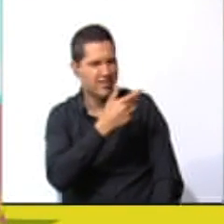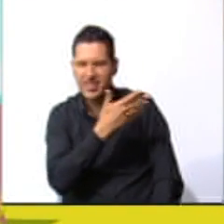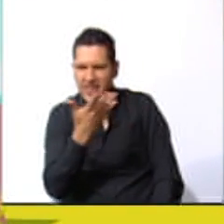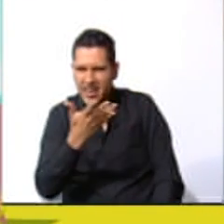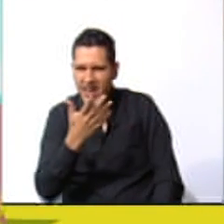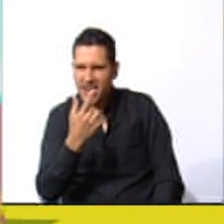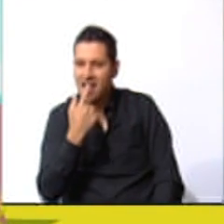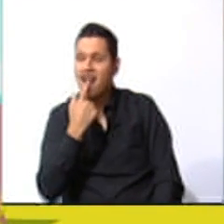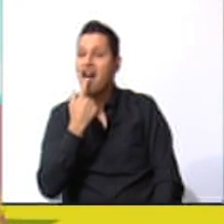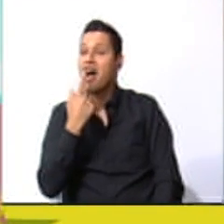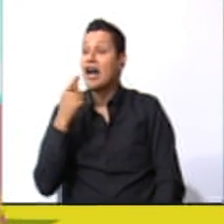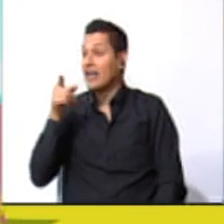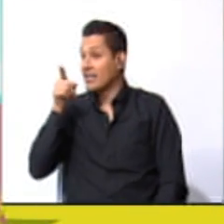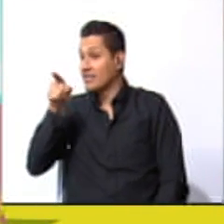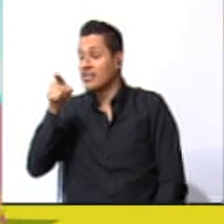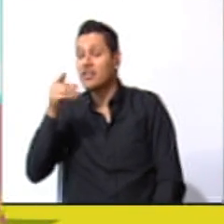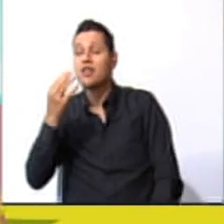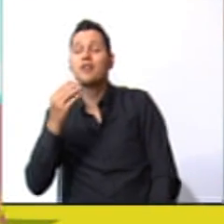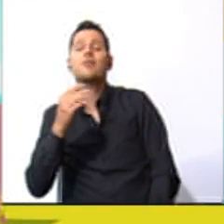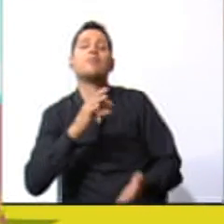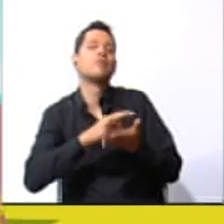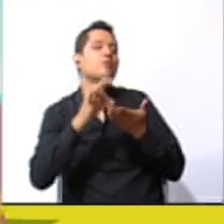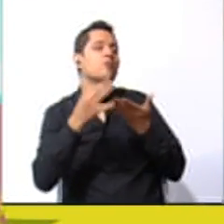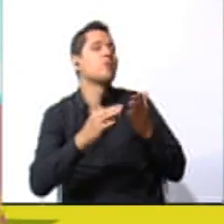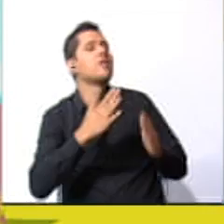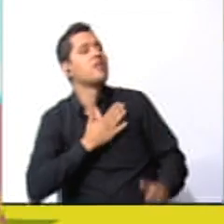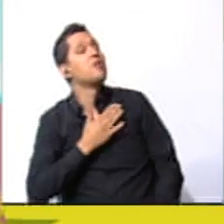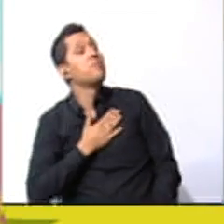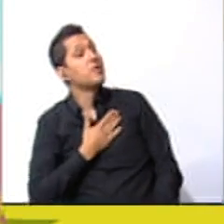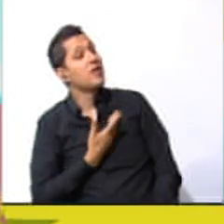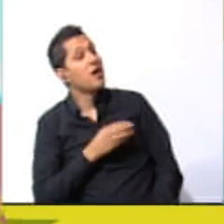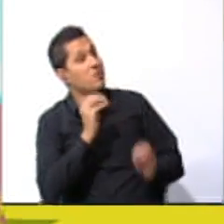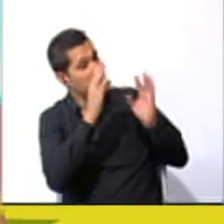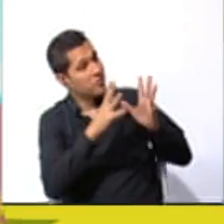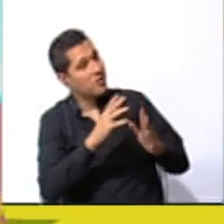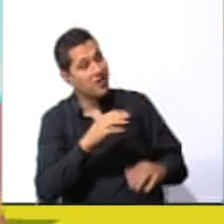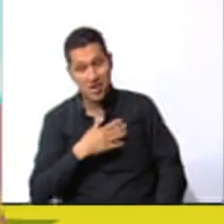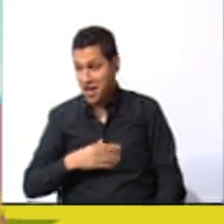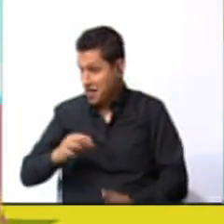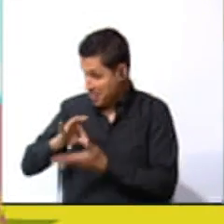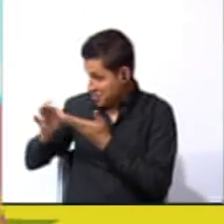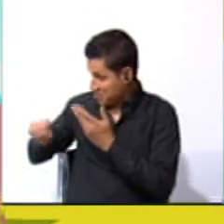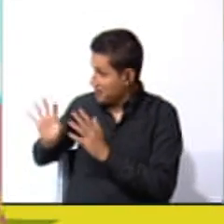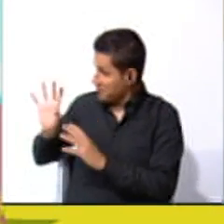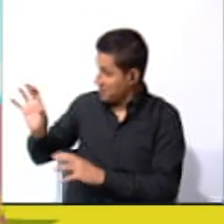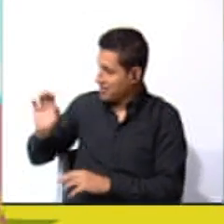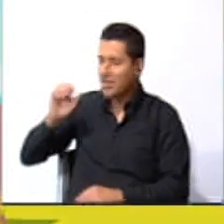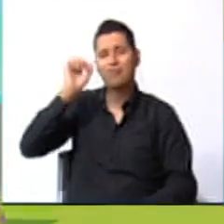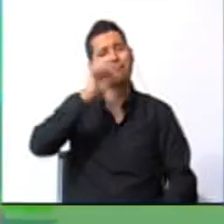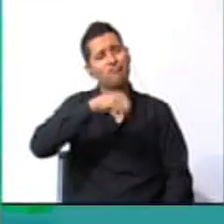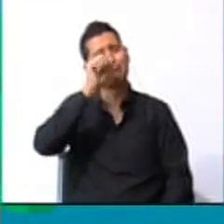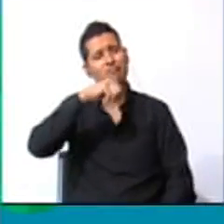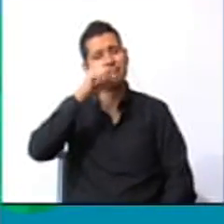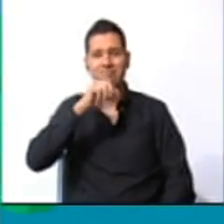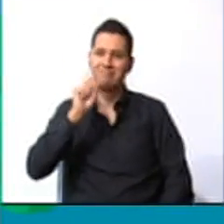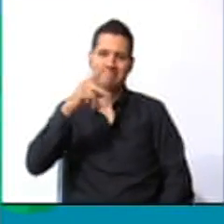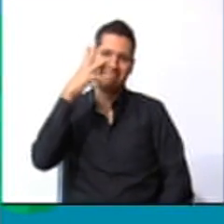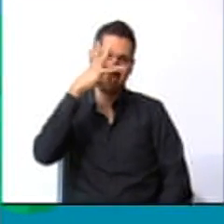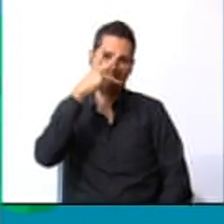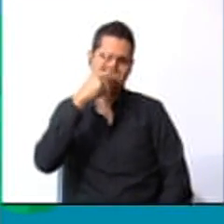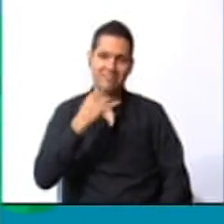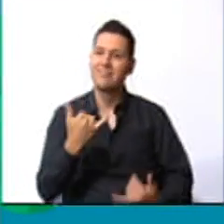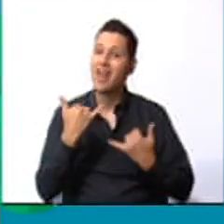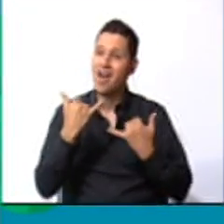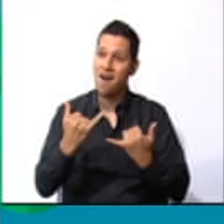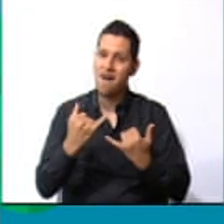this? Oh, this is my school, teacher. Your school? Yes, very nice. Now